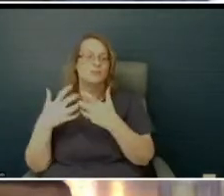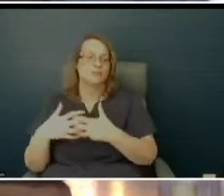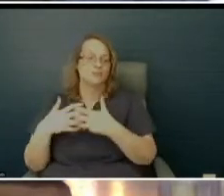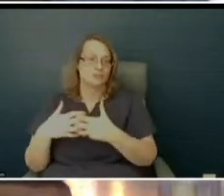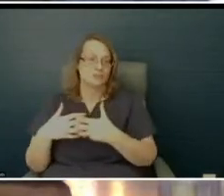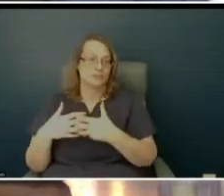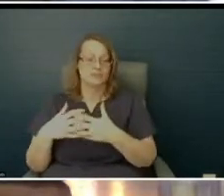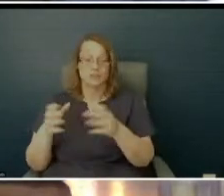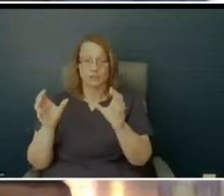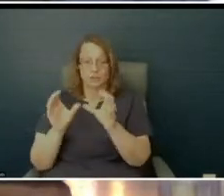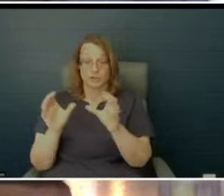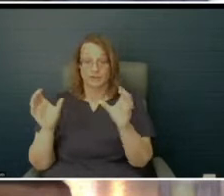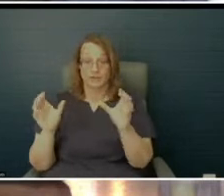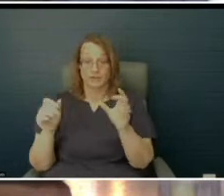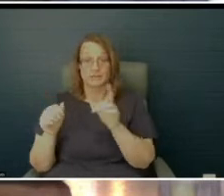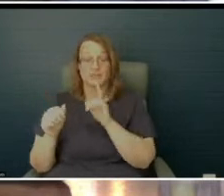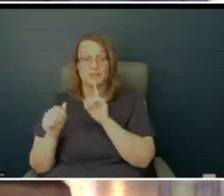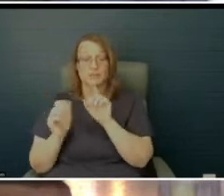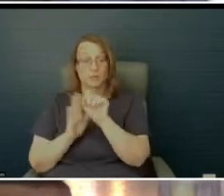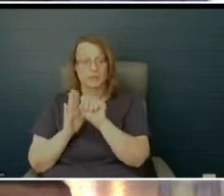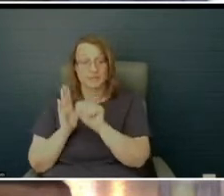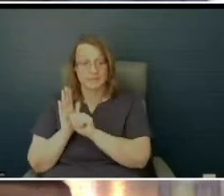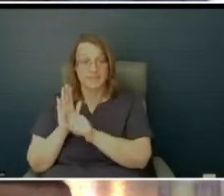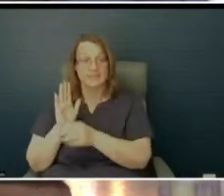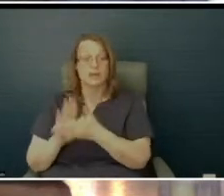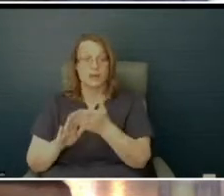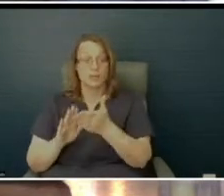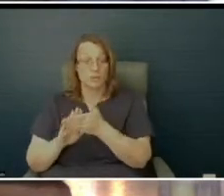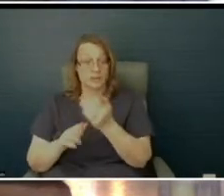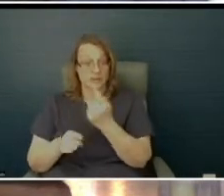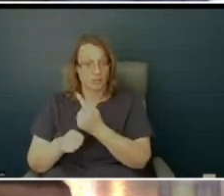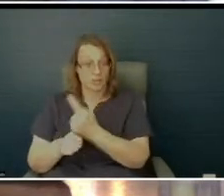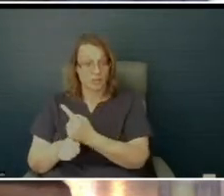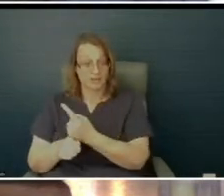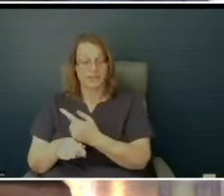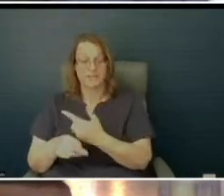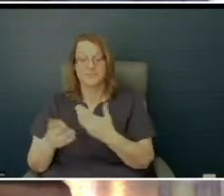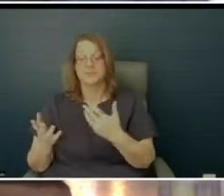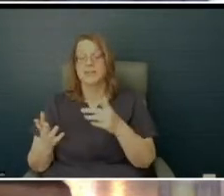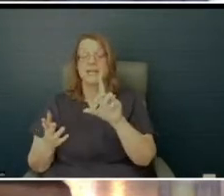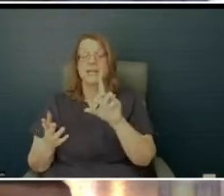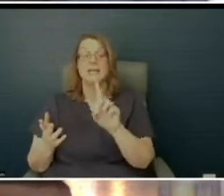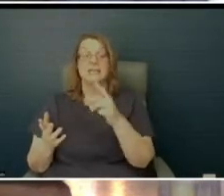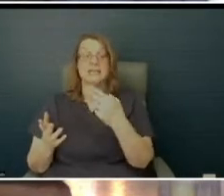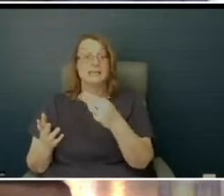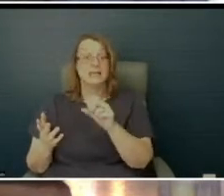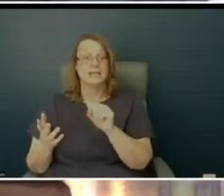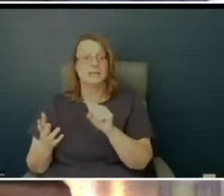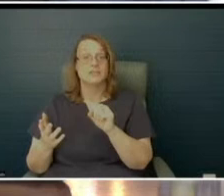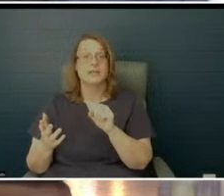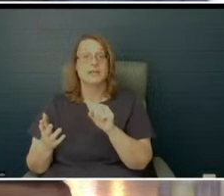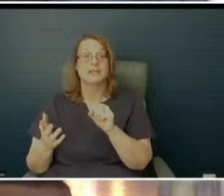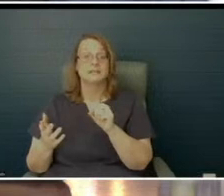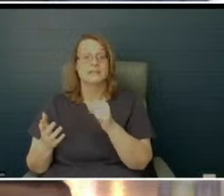sure that the states are operating them properly. And since DHS had been mentioned, the president yelled out to his